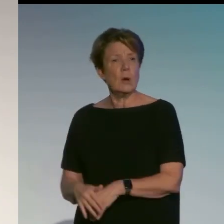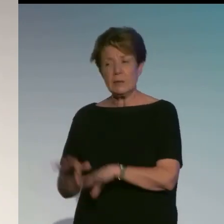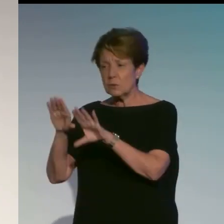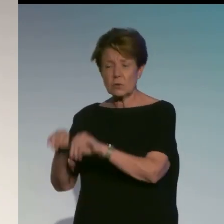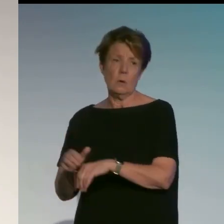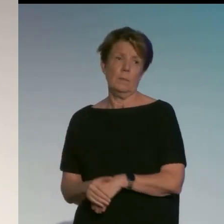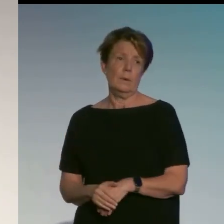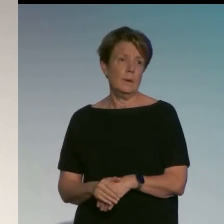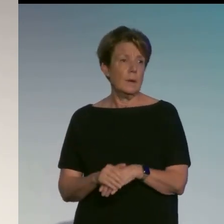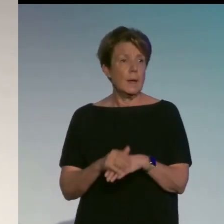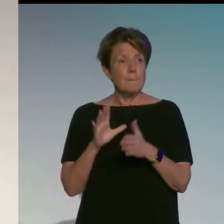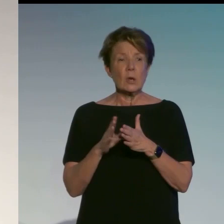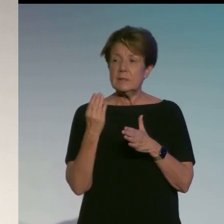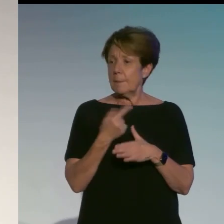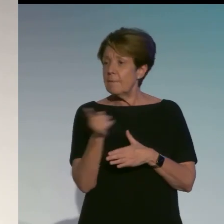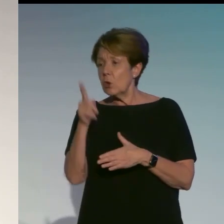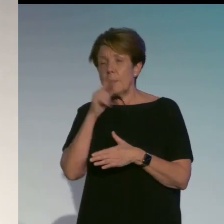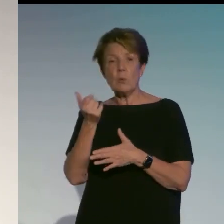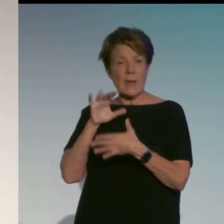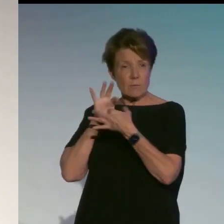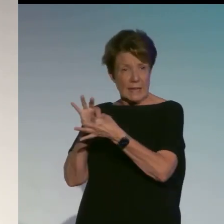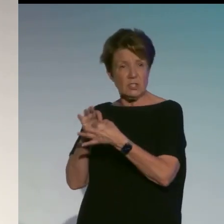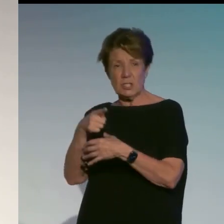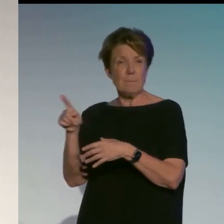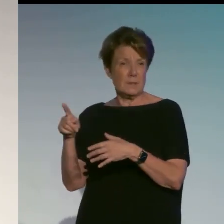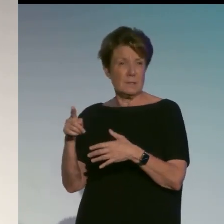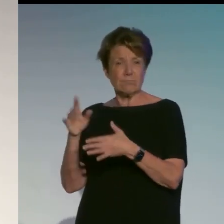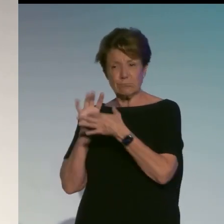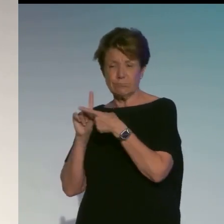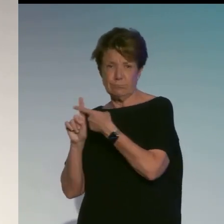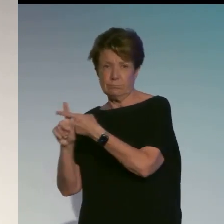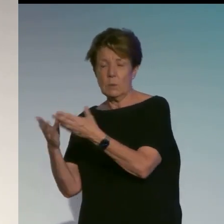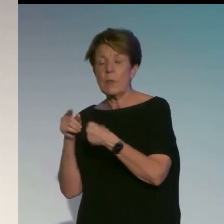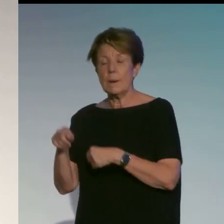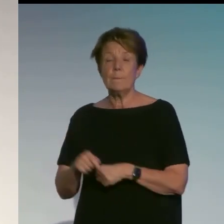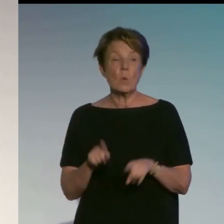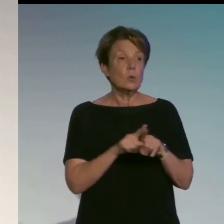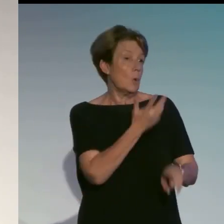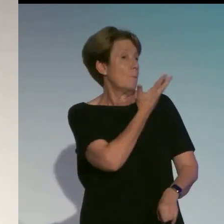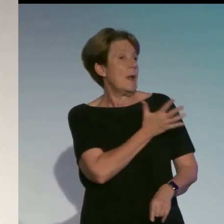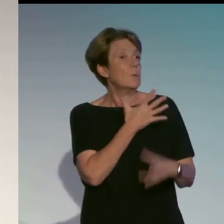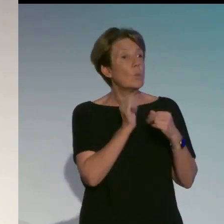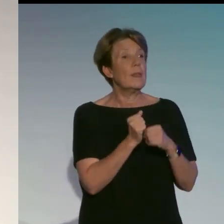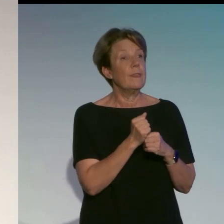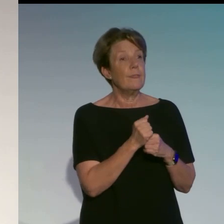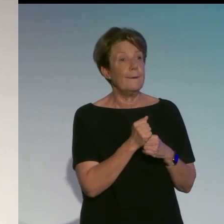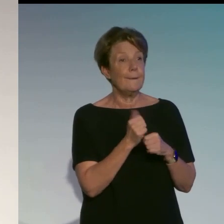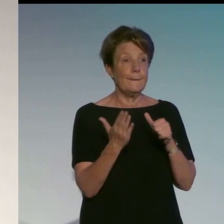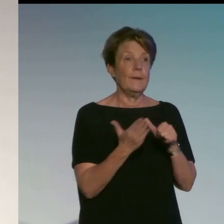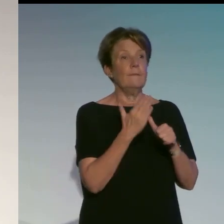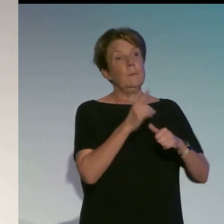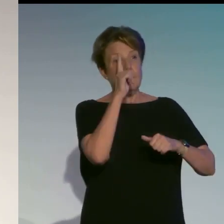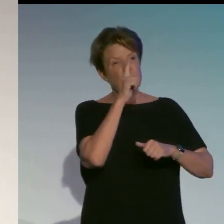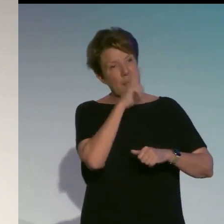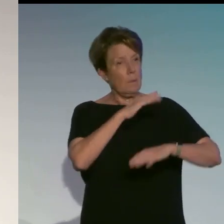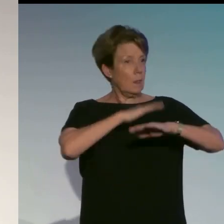people they have relationships with as well. Secondly, we're really proud of our approaches towards the Indigenous Tangata Whenua Māori people of New